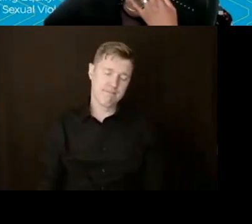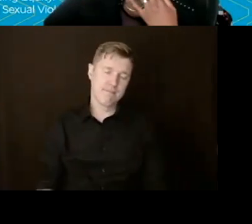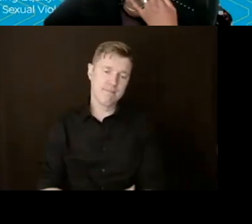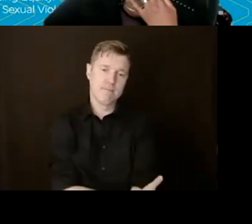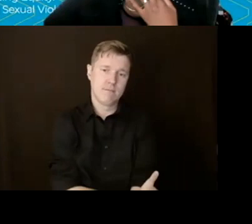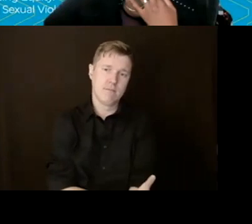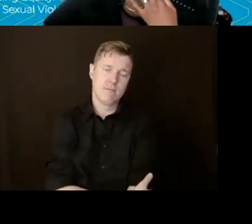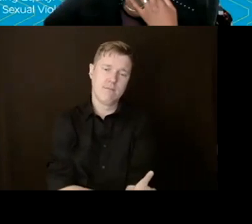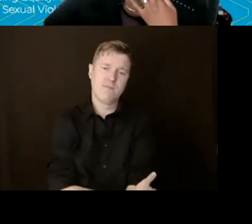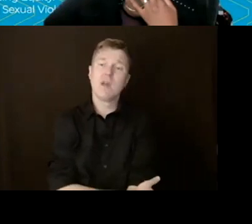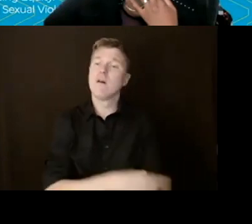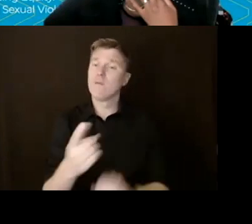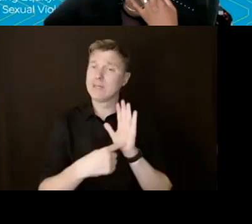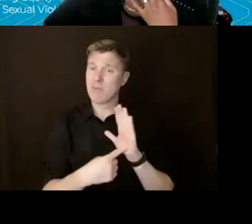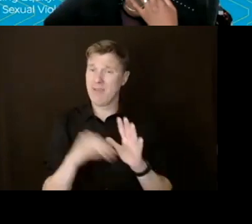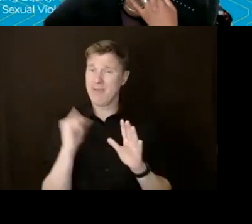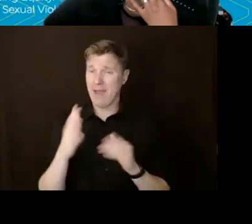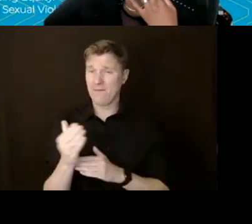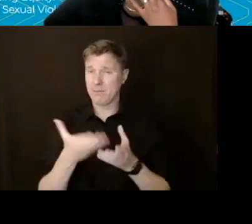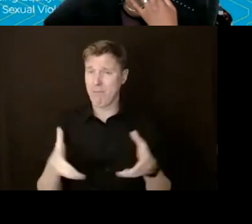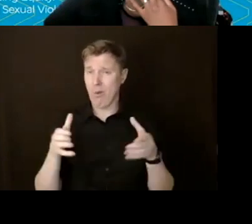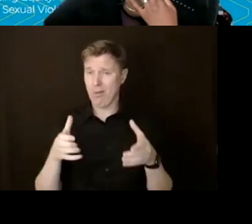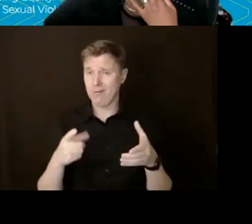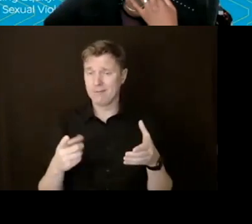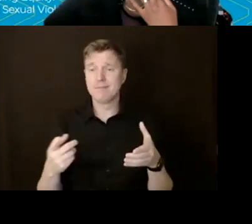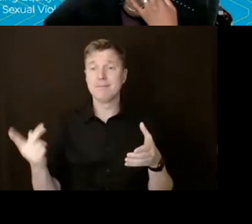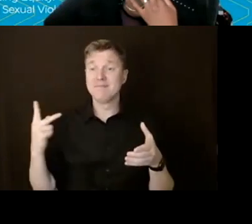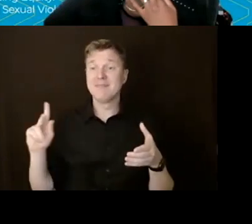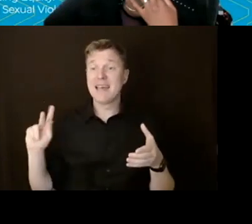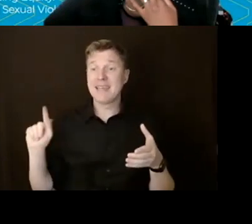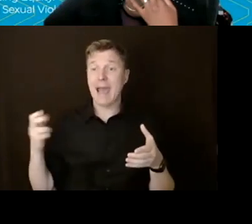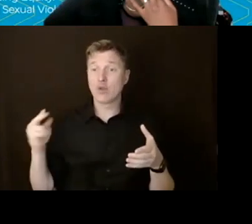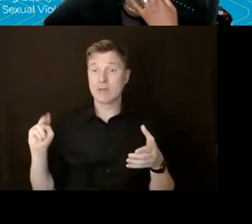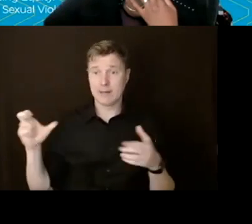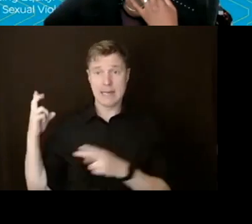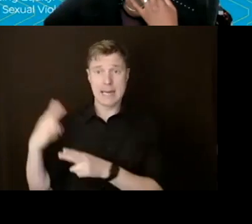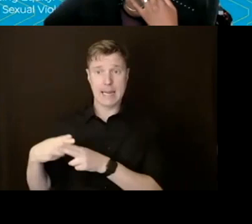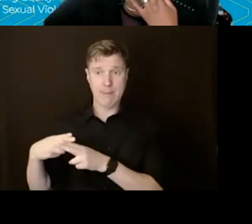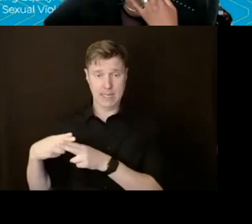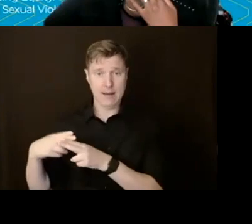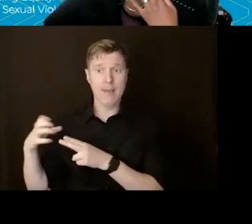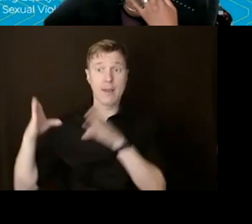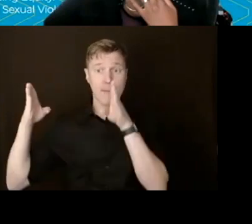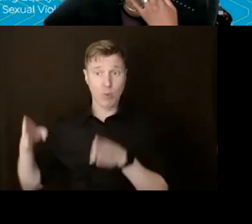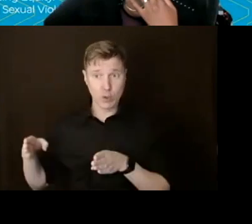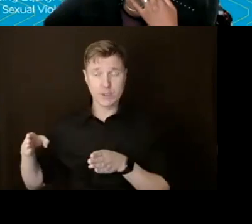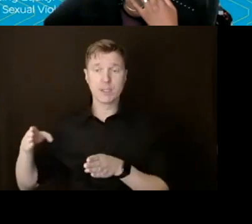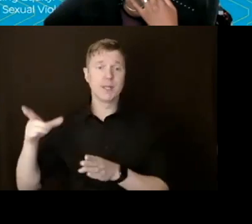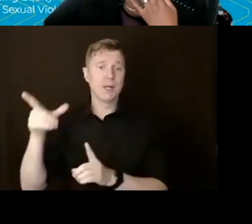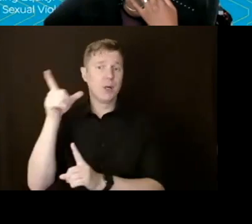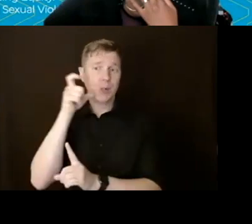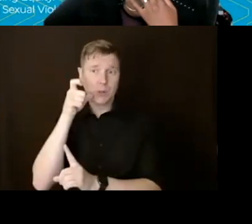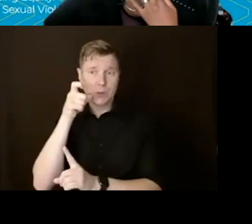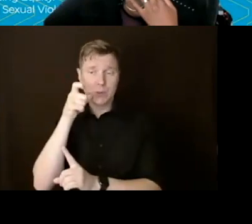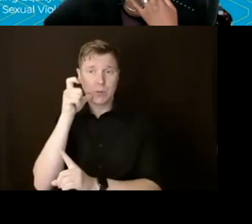example, the fishbowl that you saw with Catherine and I, Catherine getting to name that like the person who assaulted